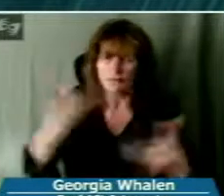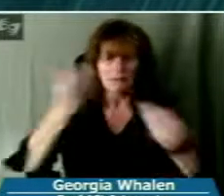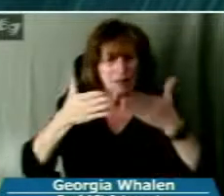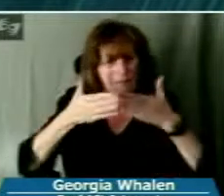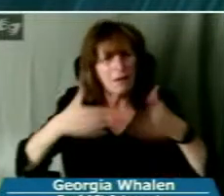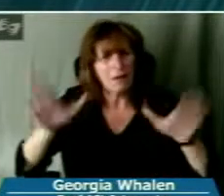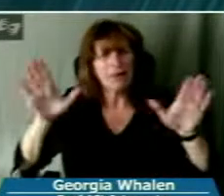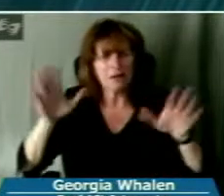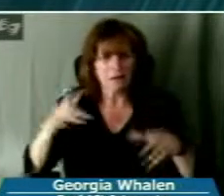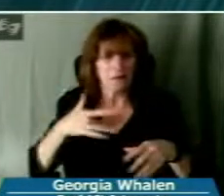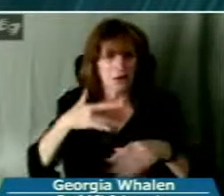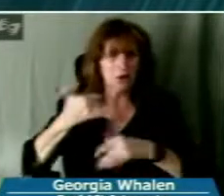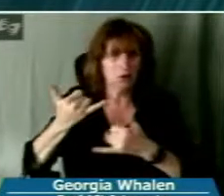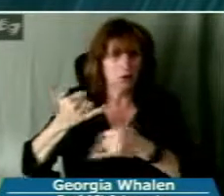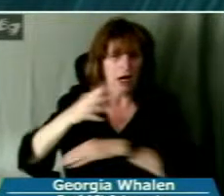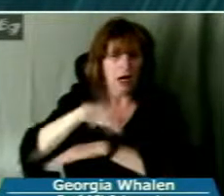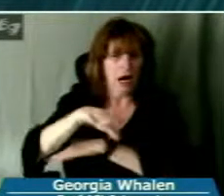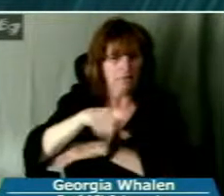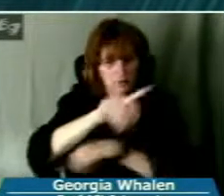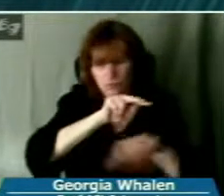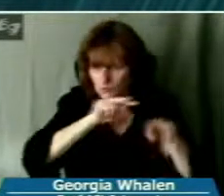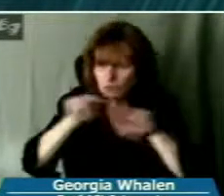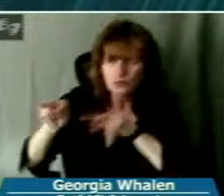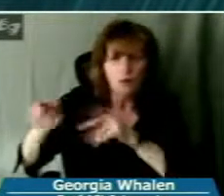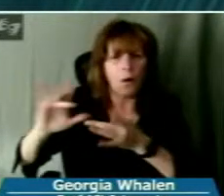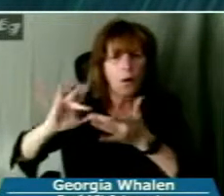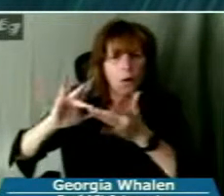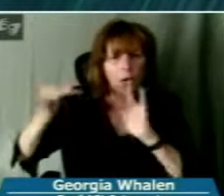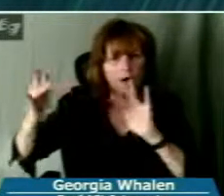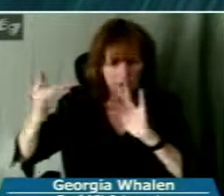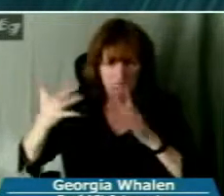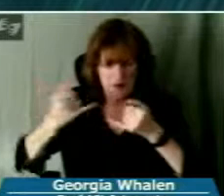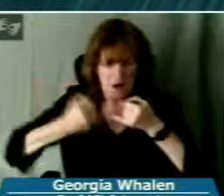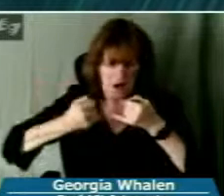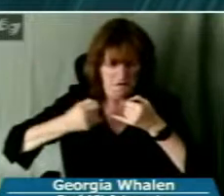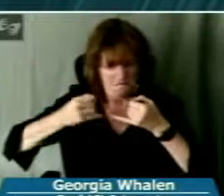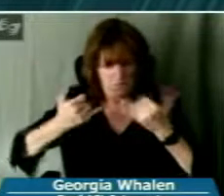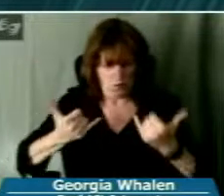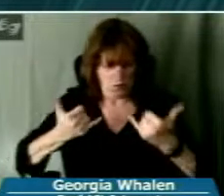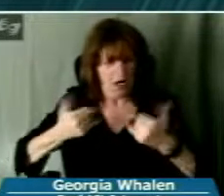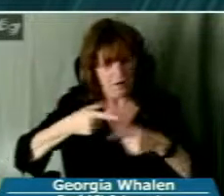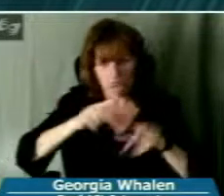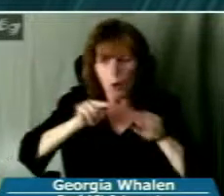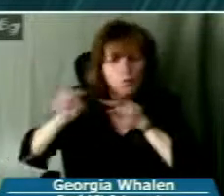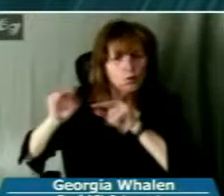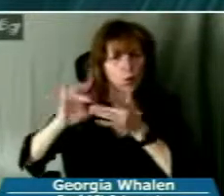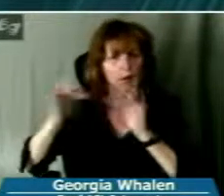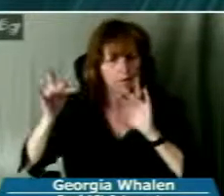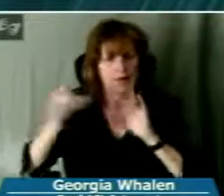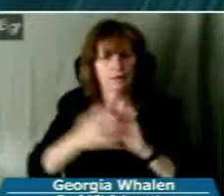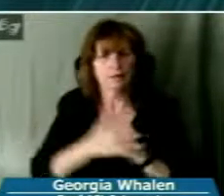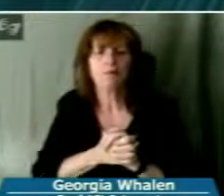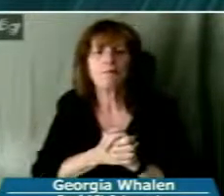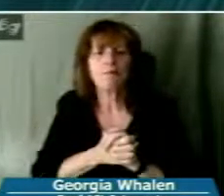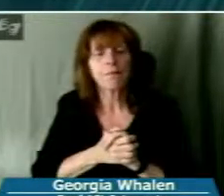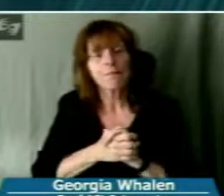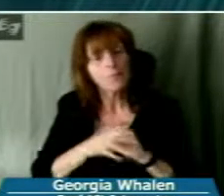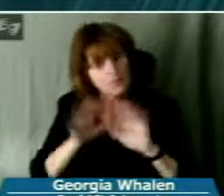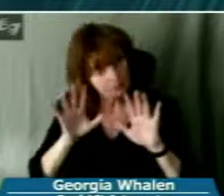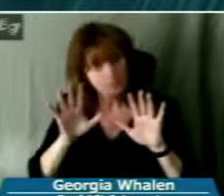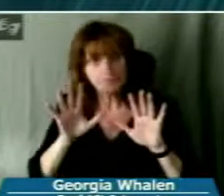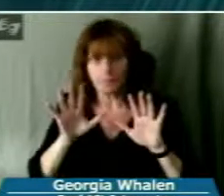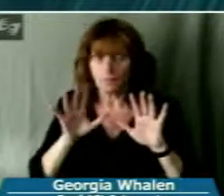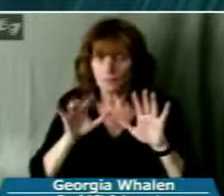a chance to look through the document and understand where the EOC's thinking was at And I think it's really going to be a